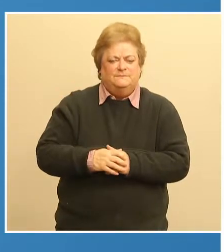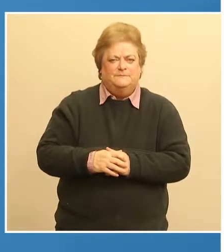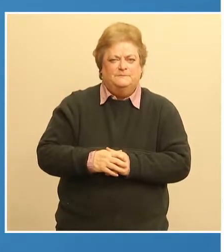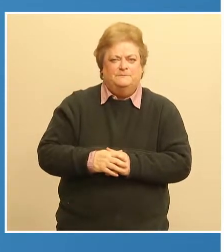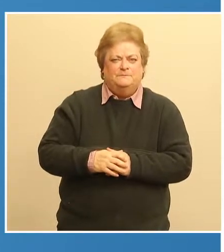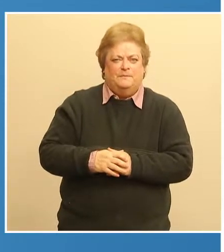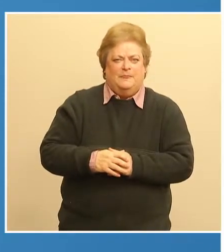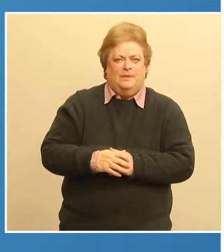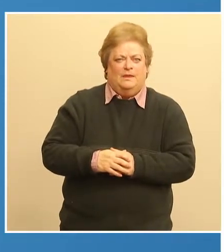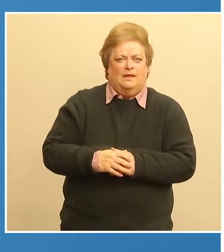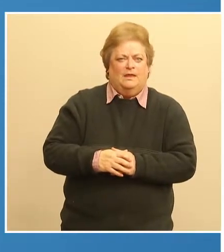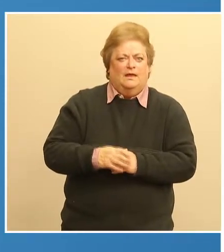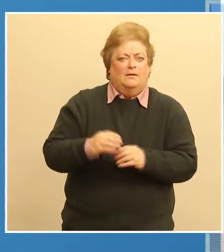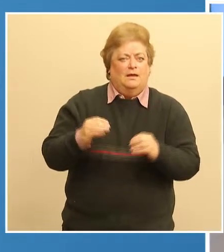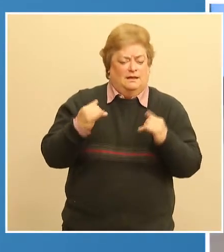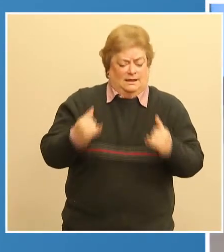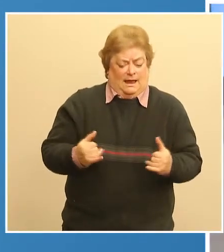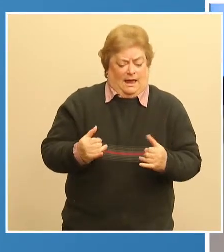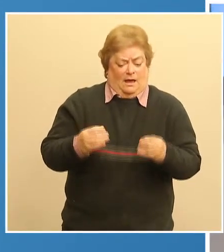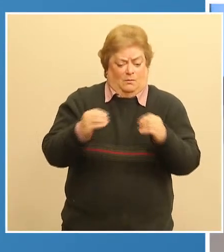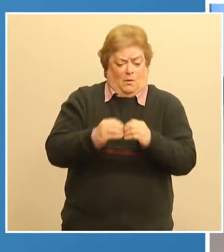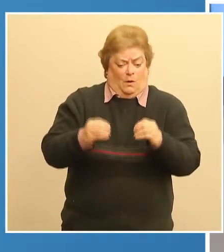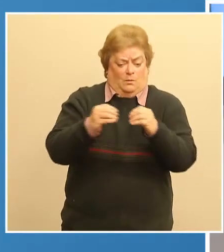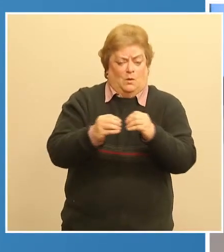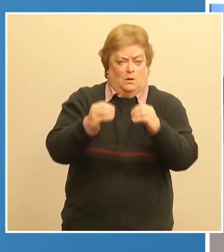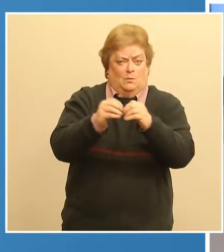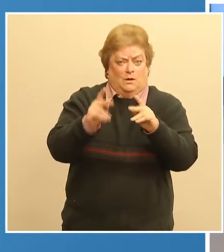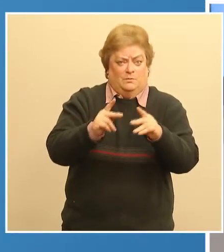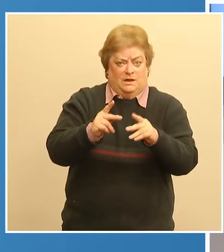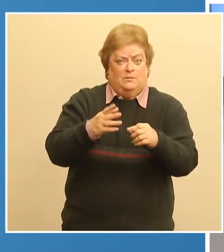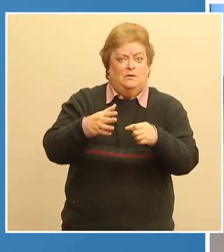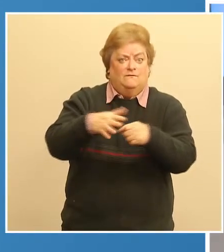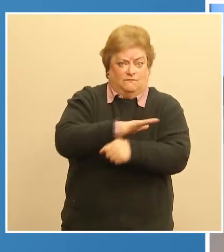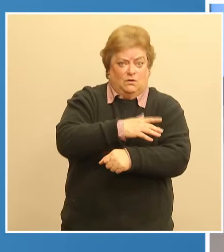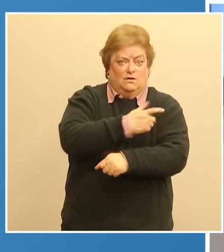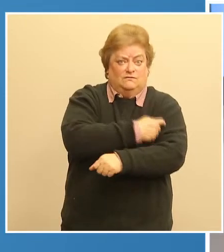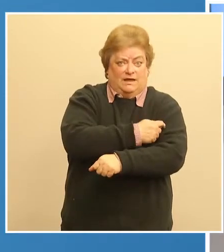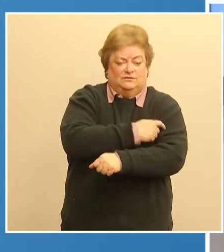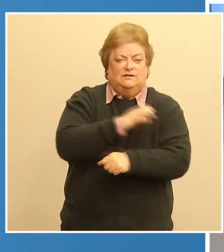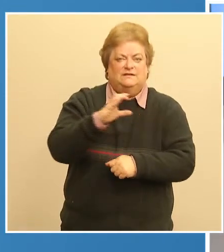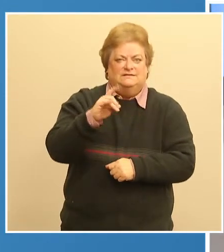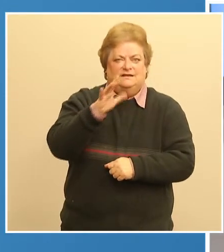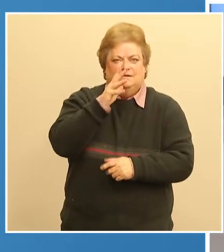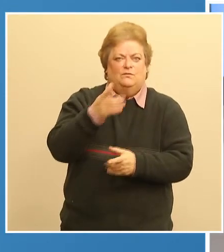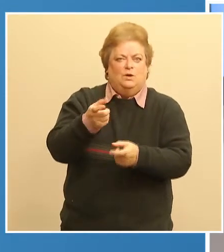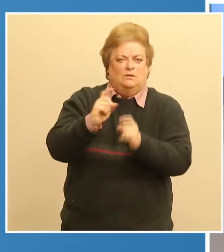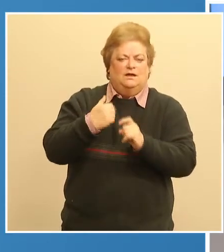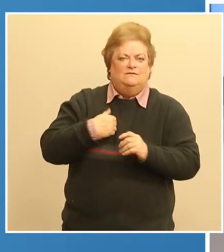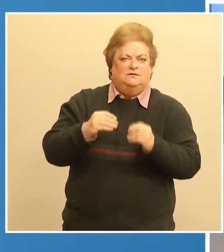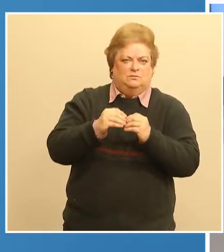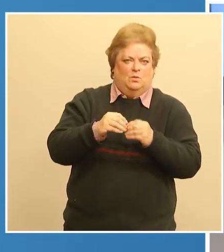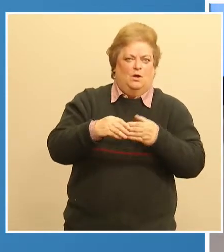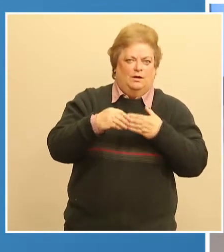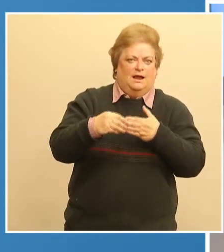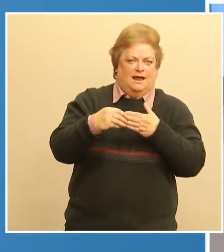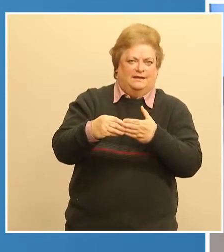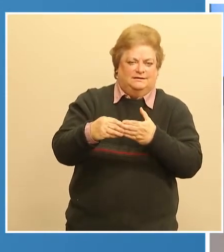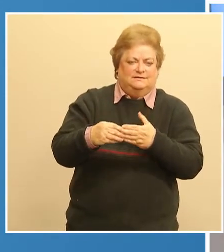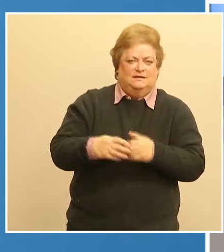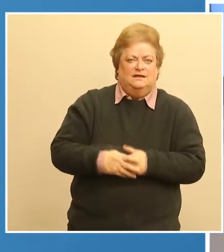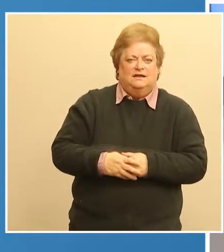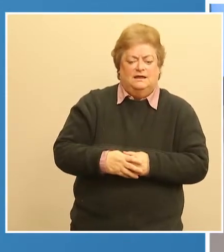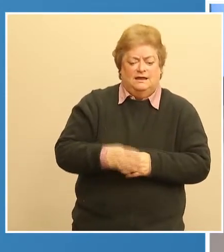cdc.gov/coronavirus. As more people are fully vaccinated, the CDC will continue to provide additional guidance. Being